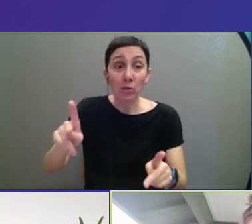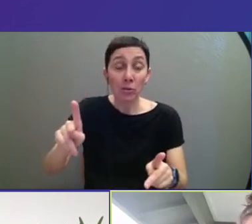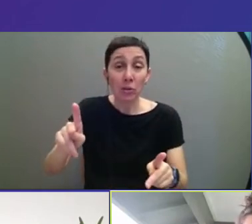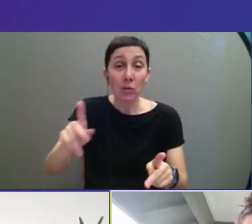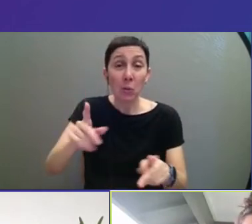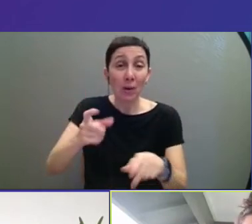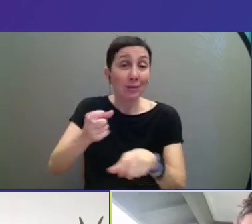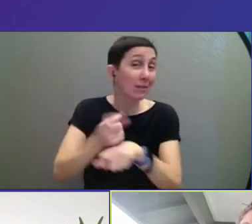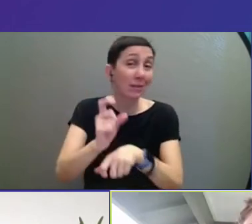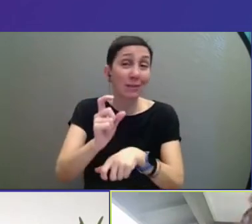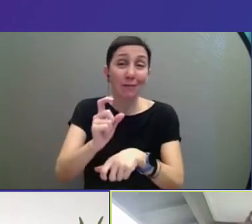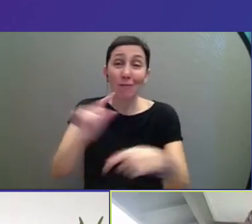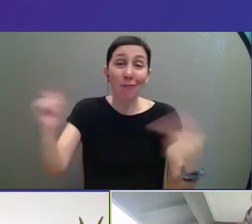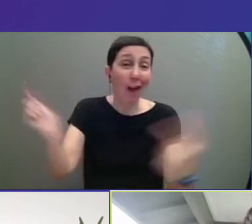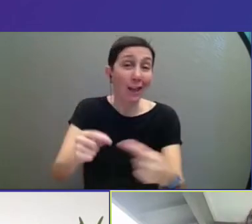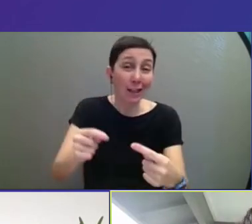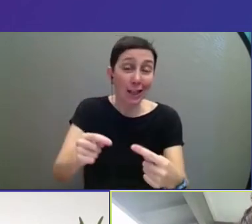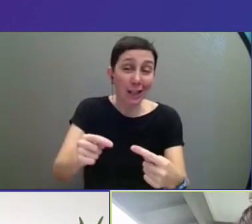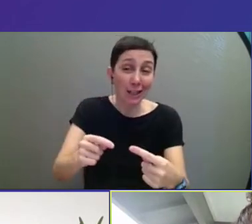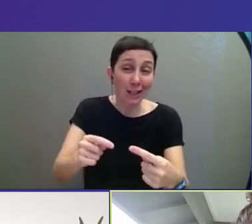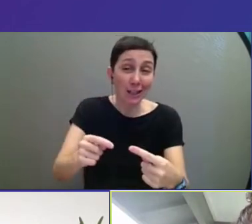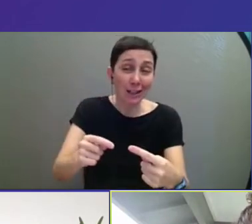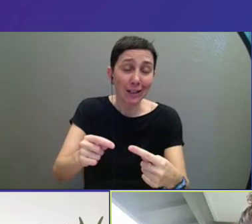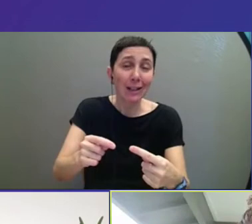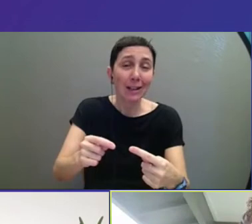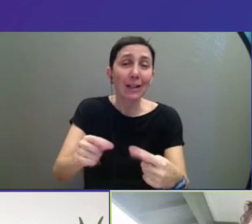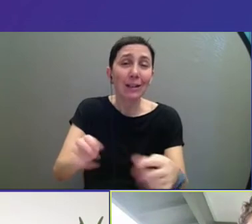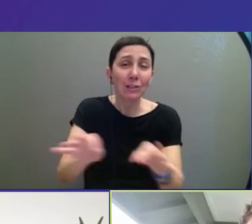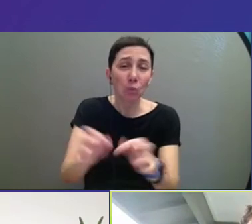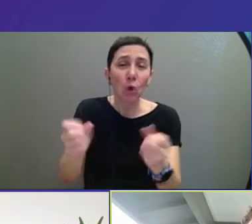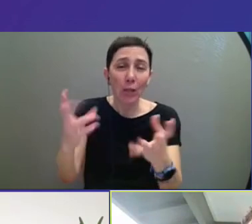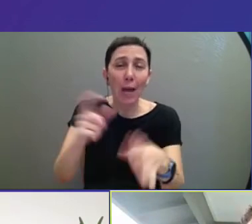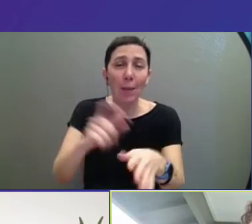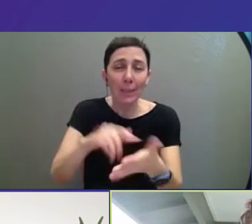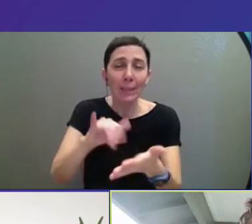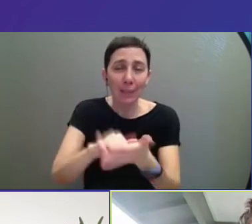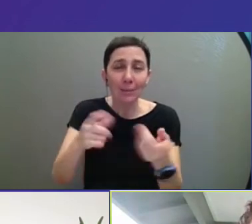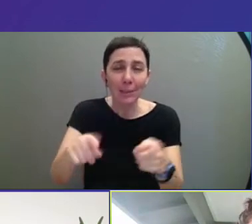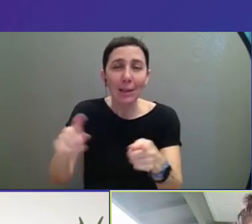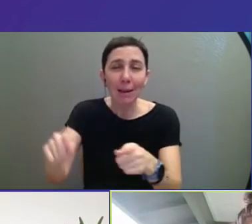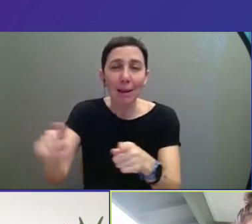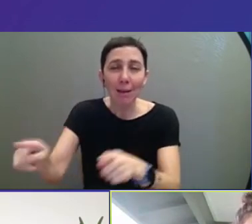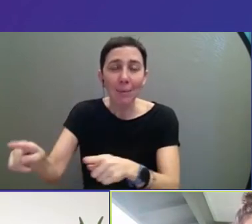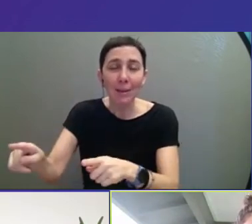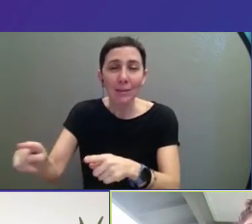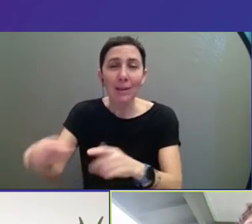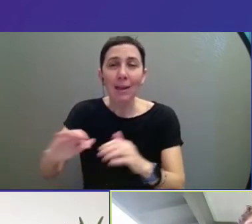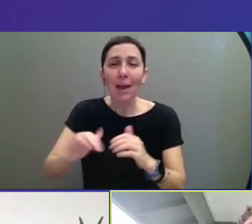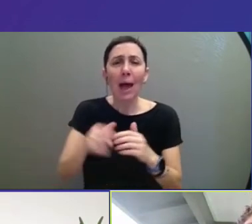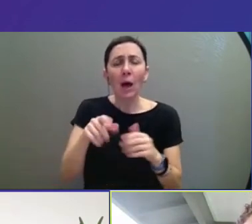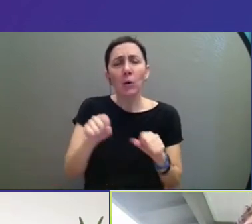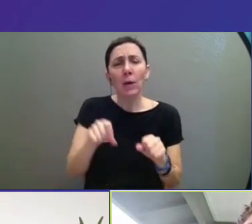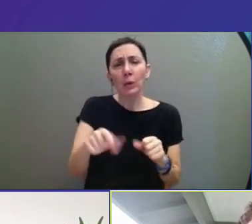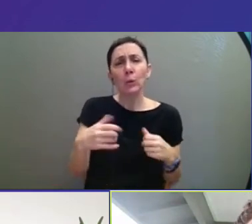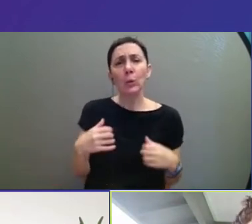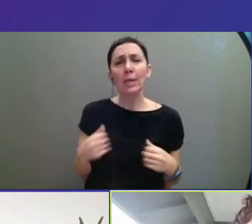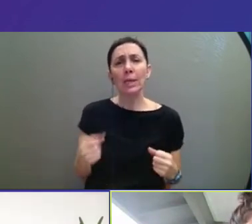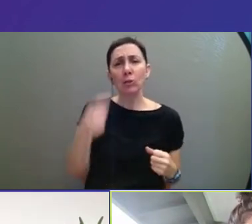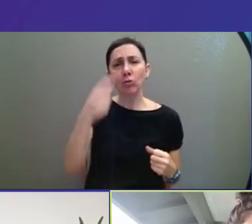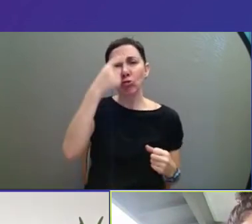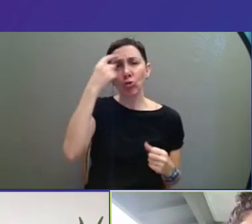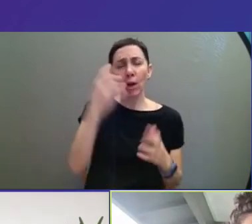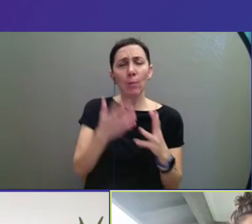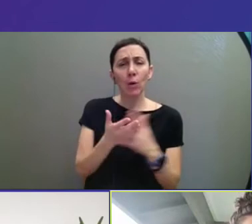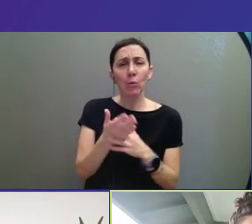in any way, it matters how many times it happens. And how can you heal your trauma through movement, through